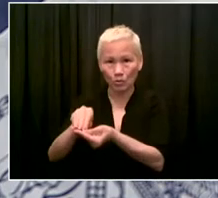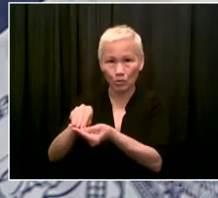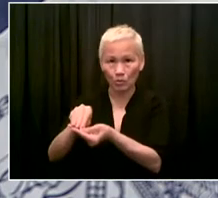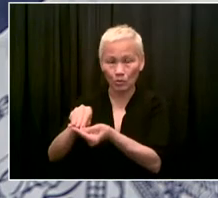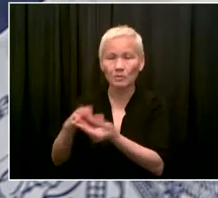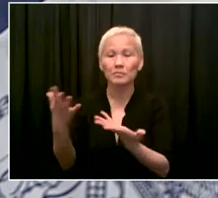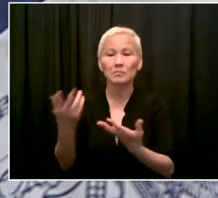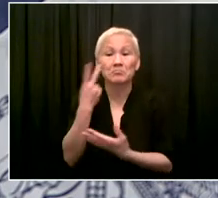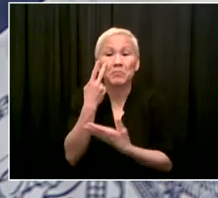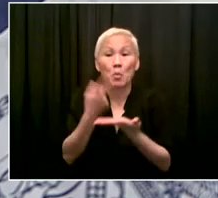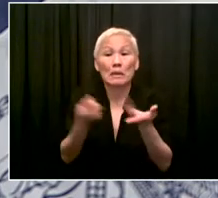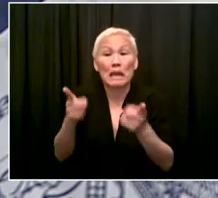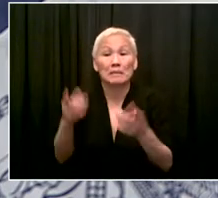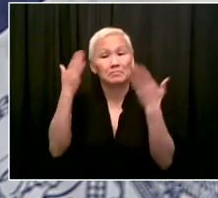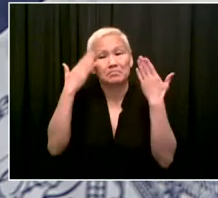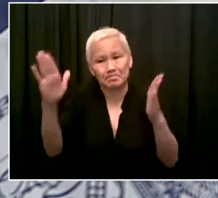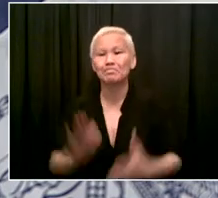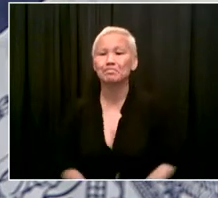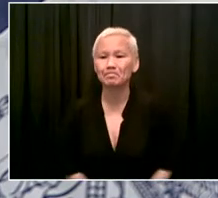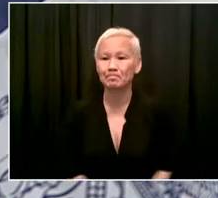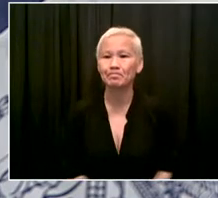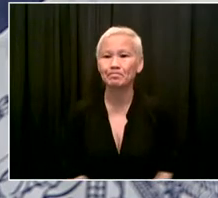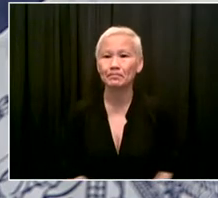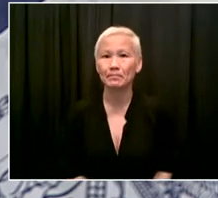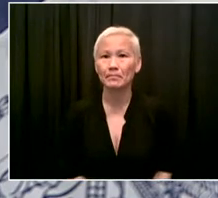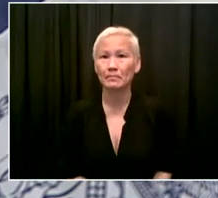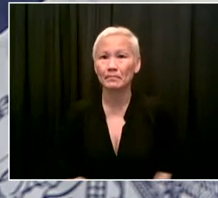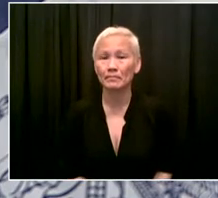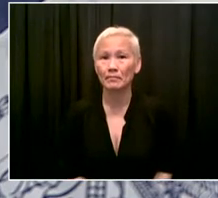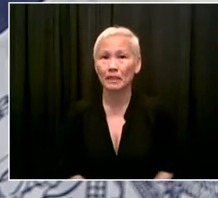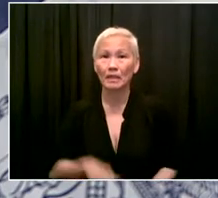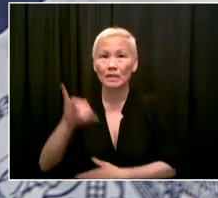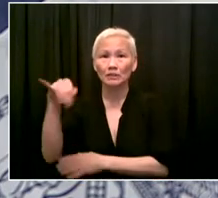The next is James Ford from Pix 11.